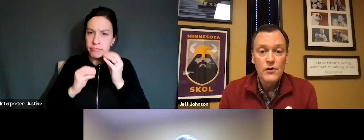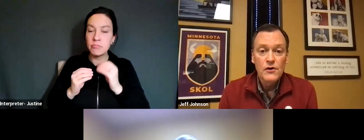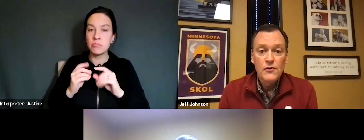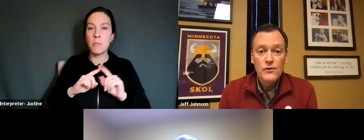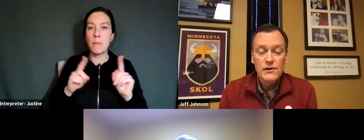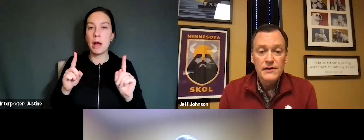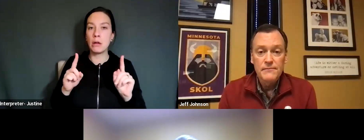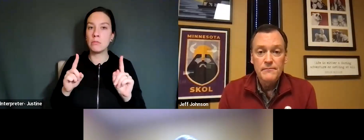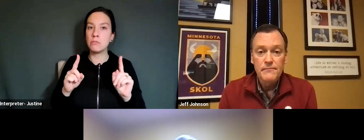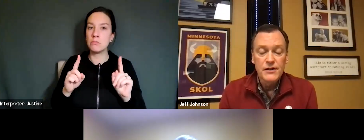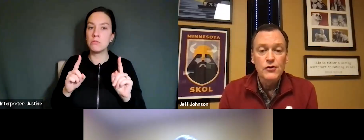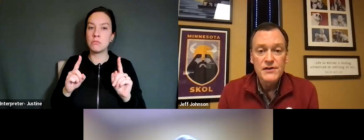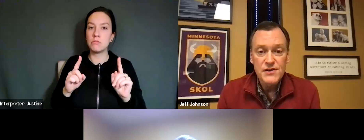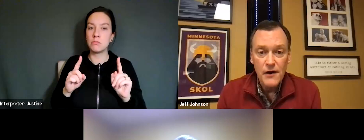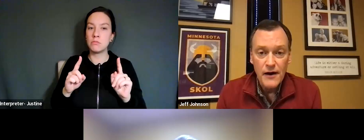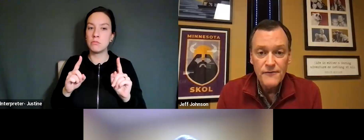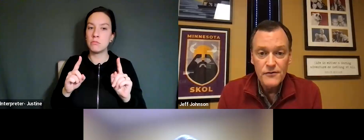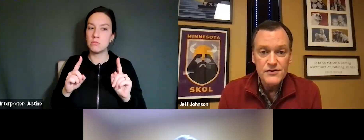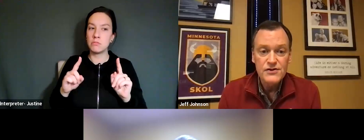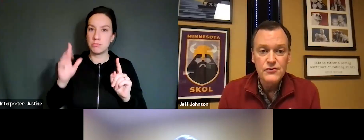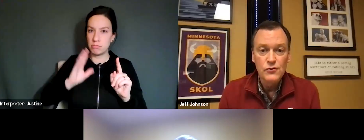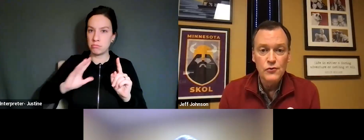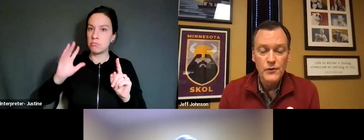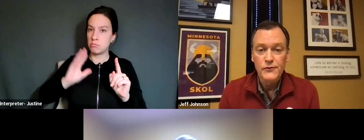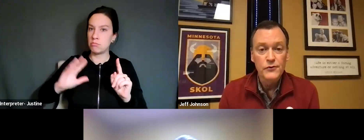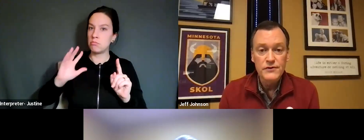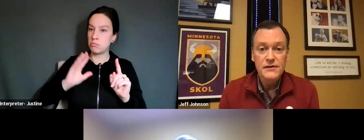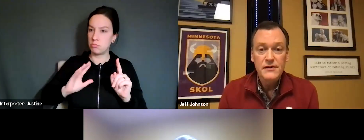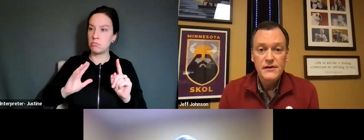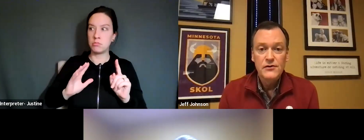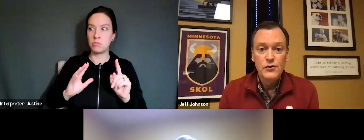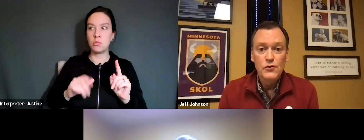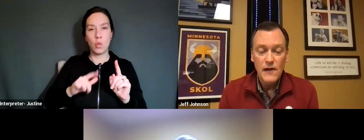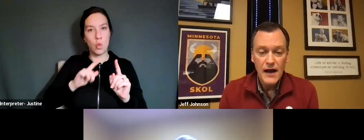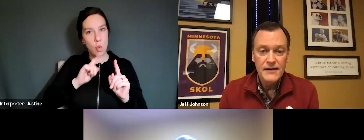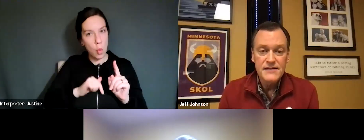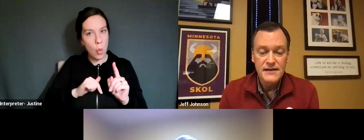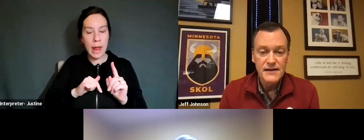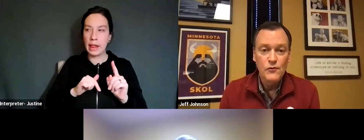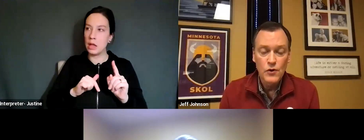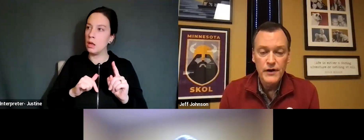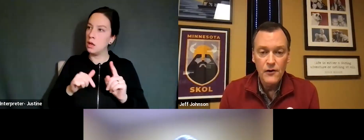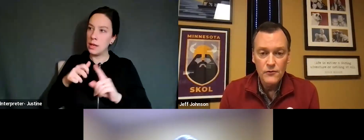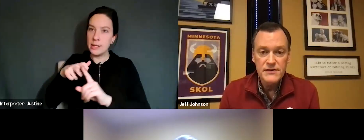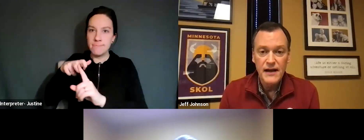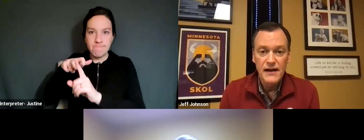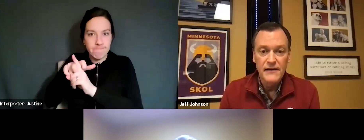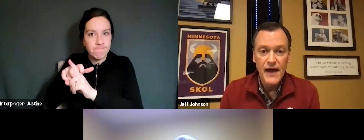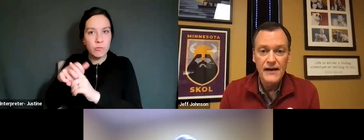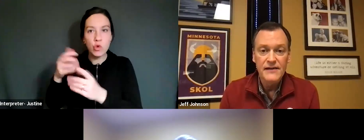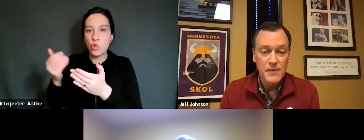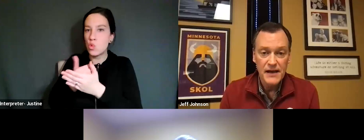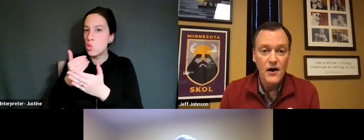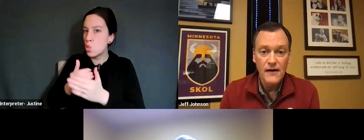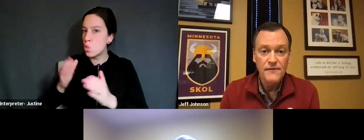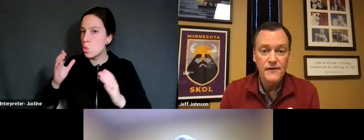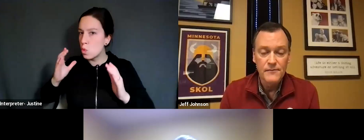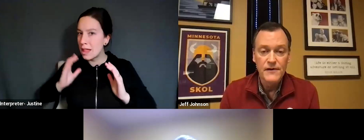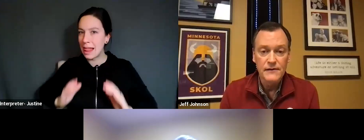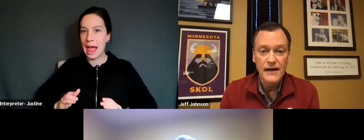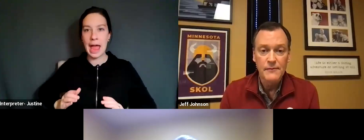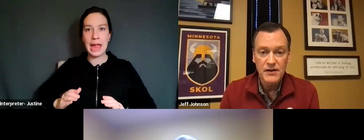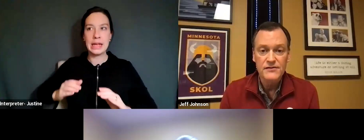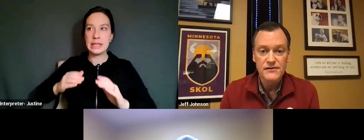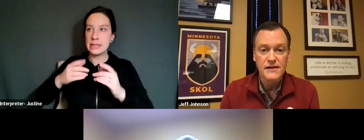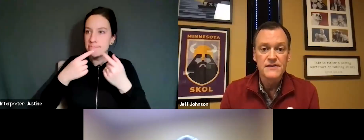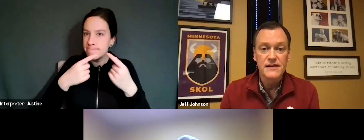also really increased our efforts to recruit new clients and get the word out. And that has paid off.